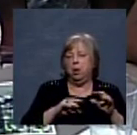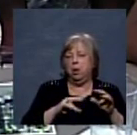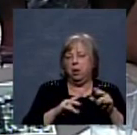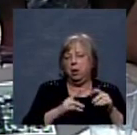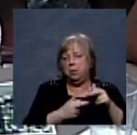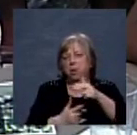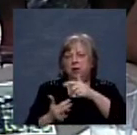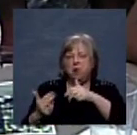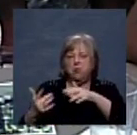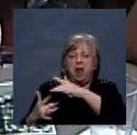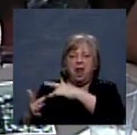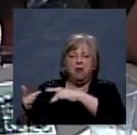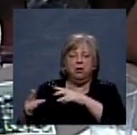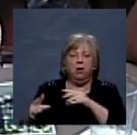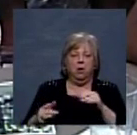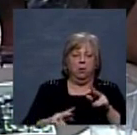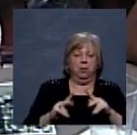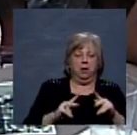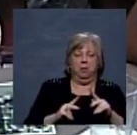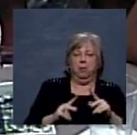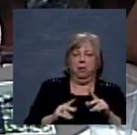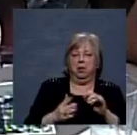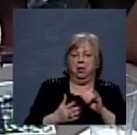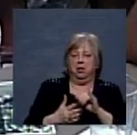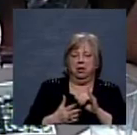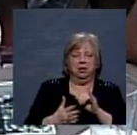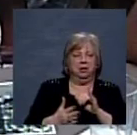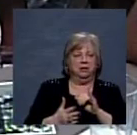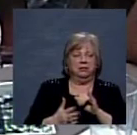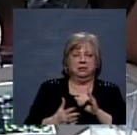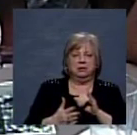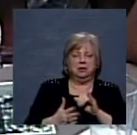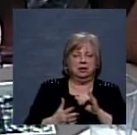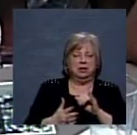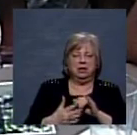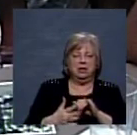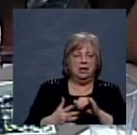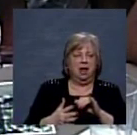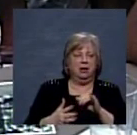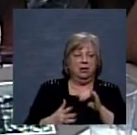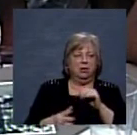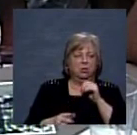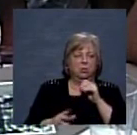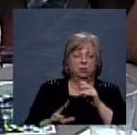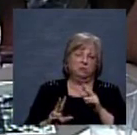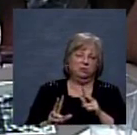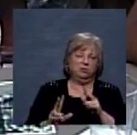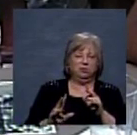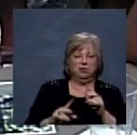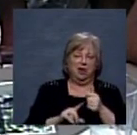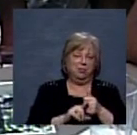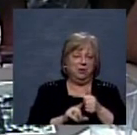people that were basically homeless, and that people that were